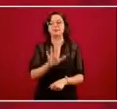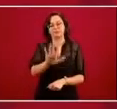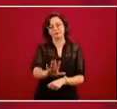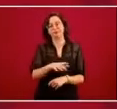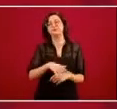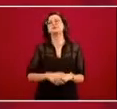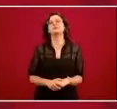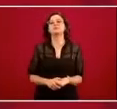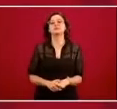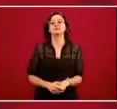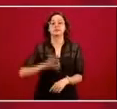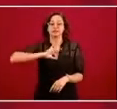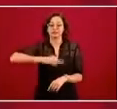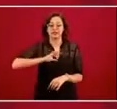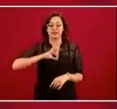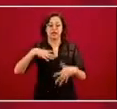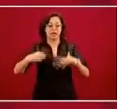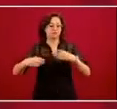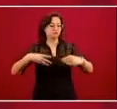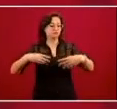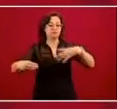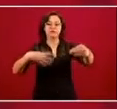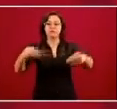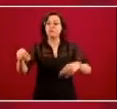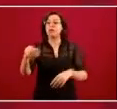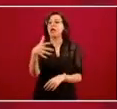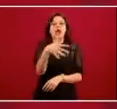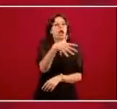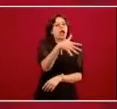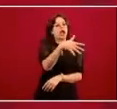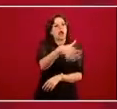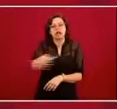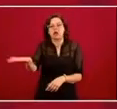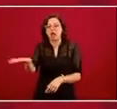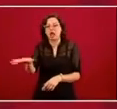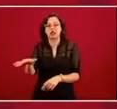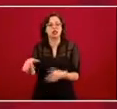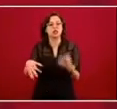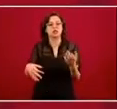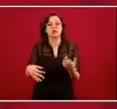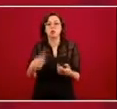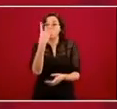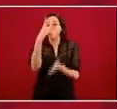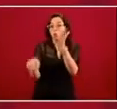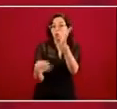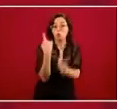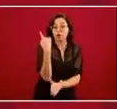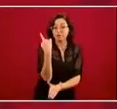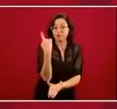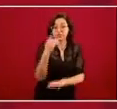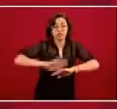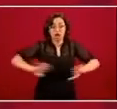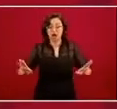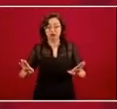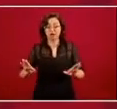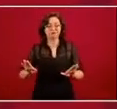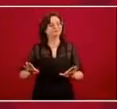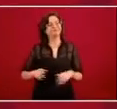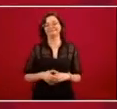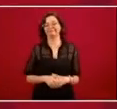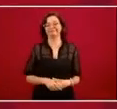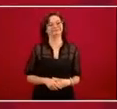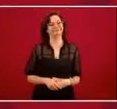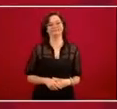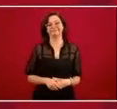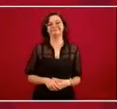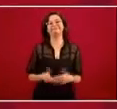to clarify. So it's good that you asked this now. Infectious disease epidemics do not exhibit a